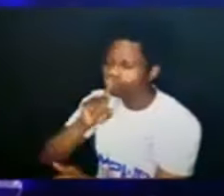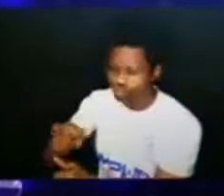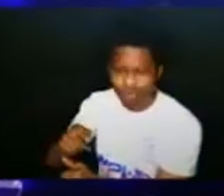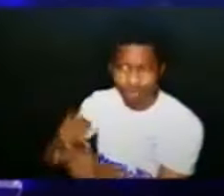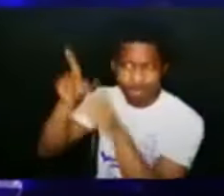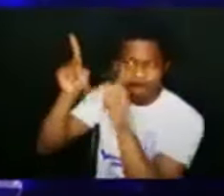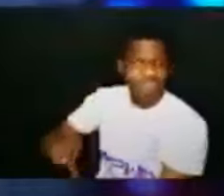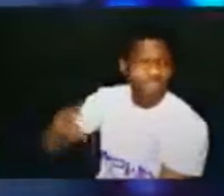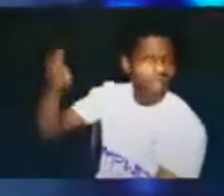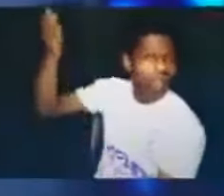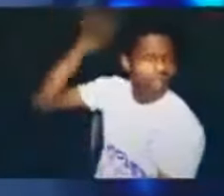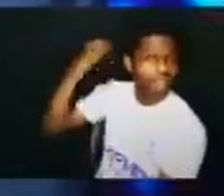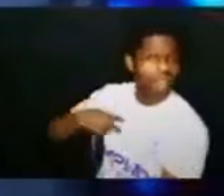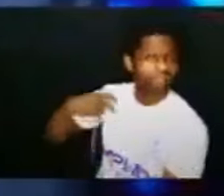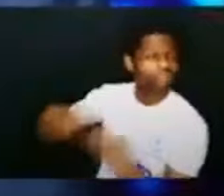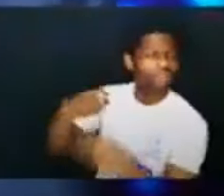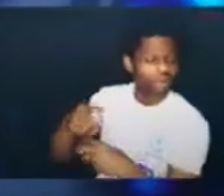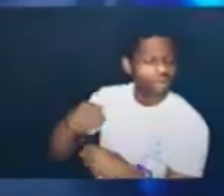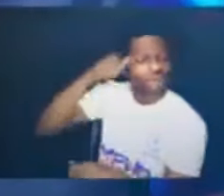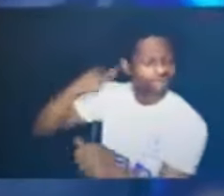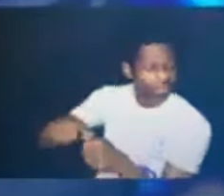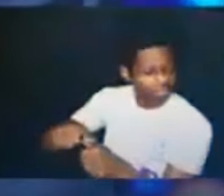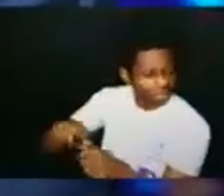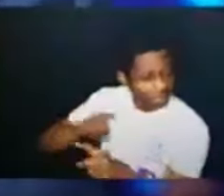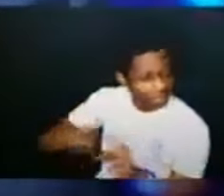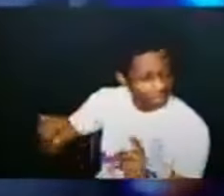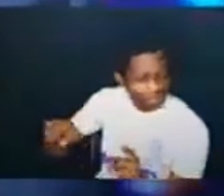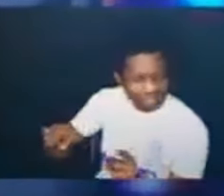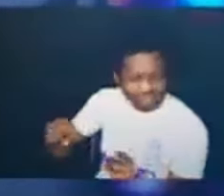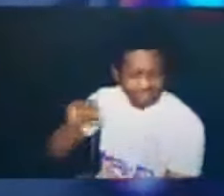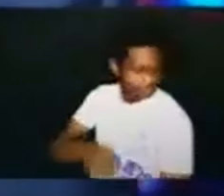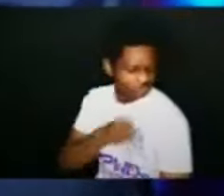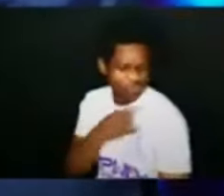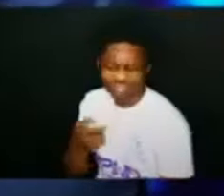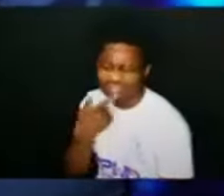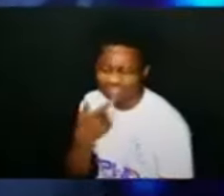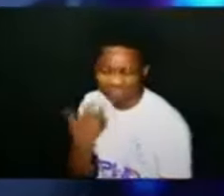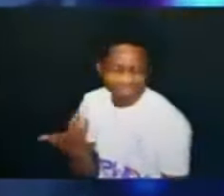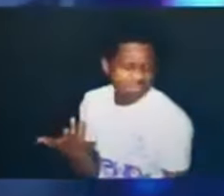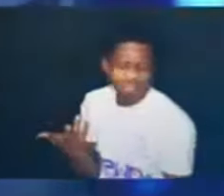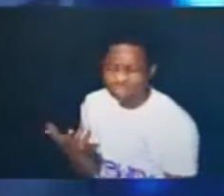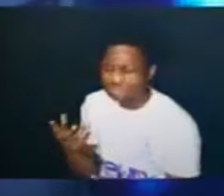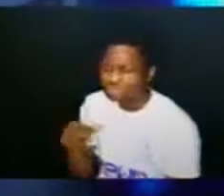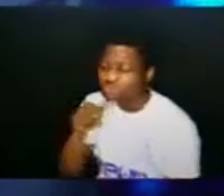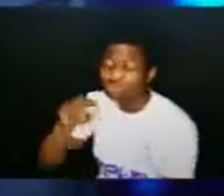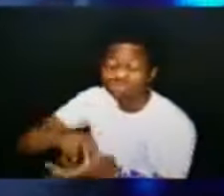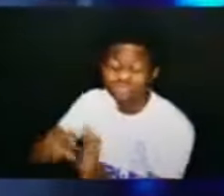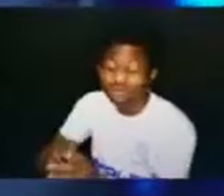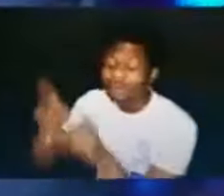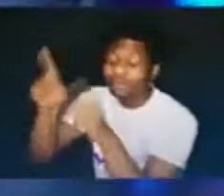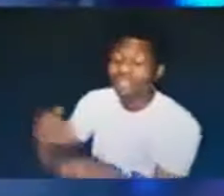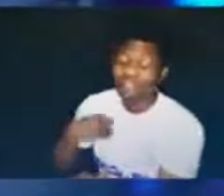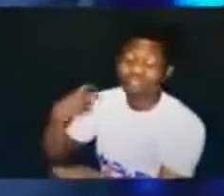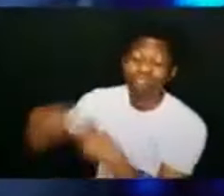has something like say, danfui, e wo bribi tia me. But he is saying that Nanso, ni wajire ni, it doesn't mean that because someone has something against